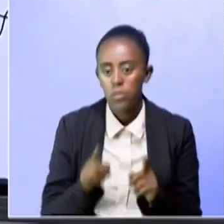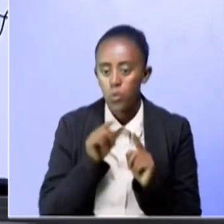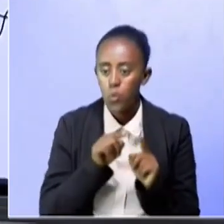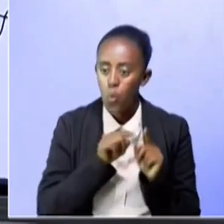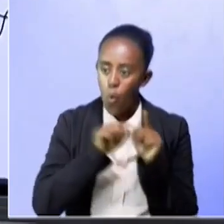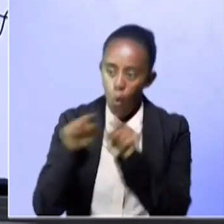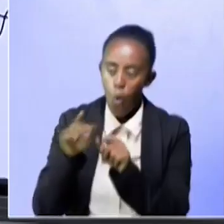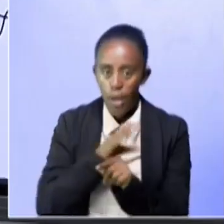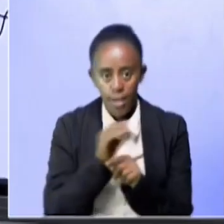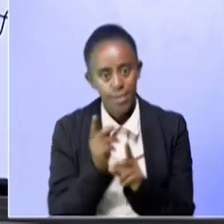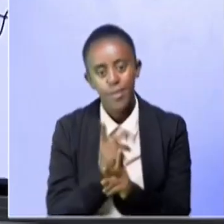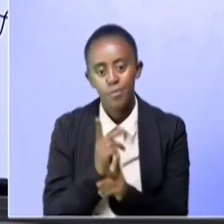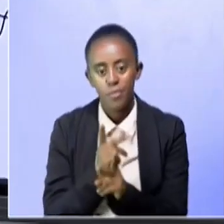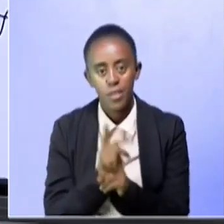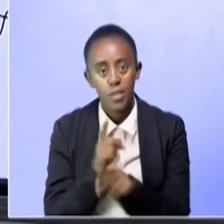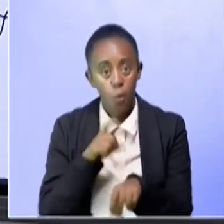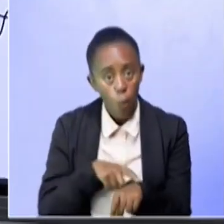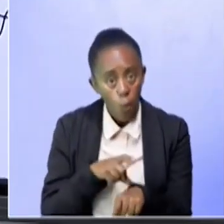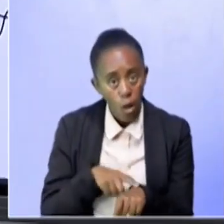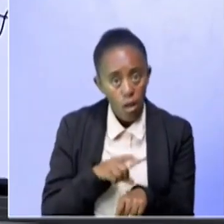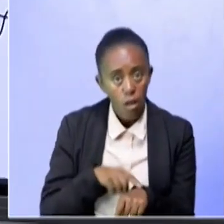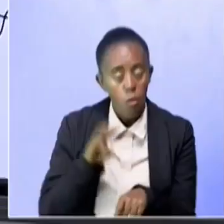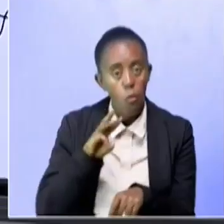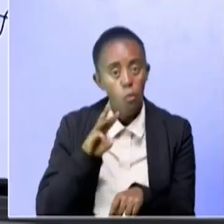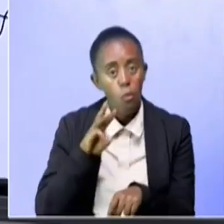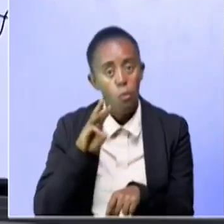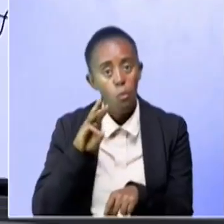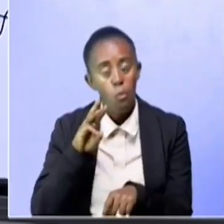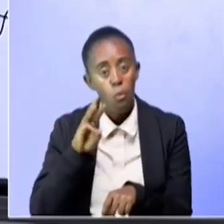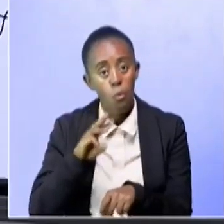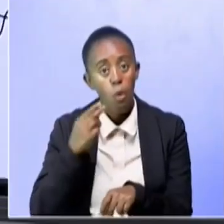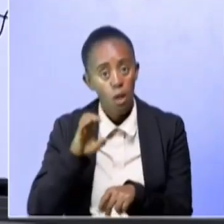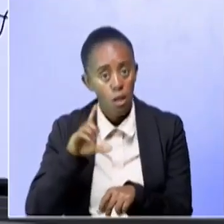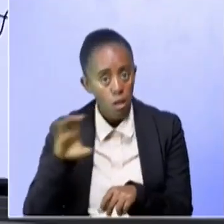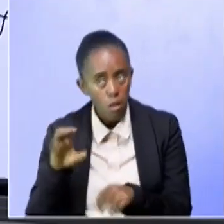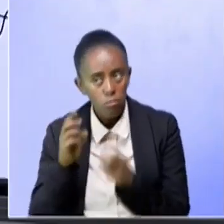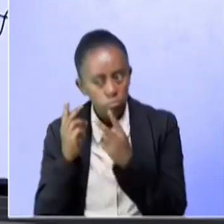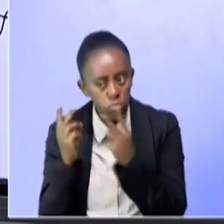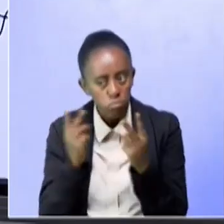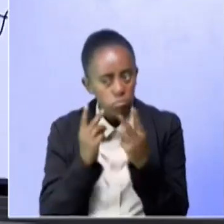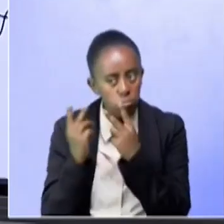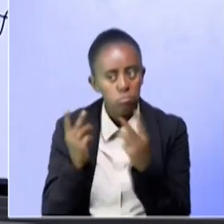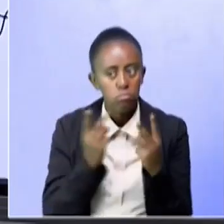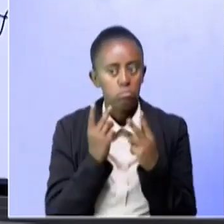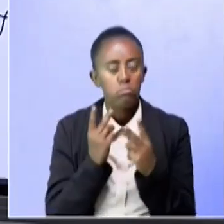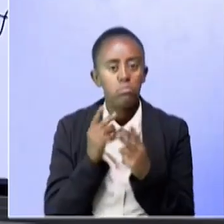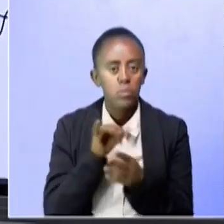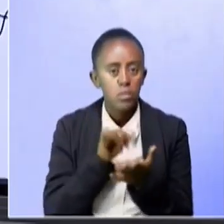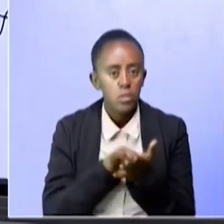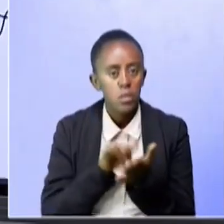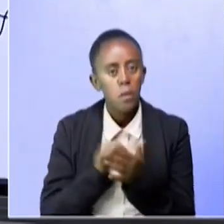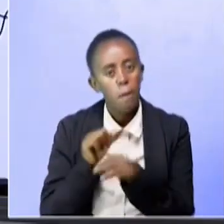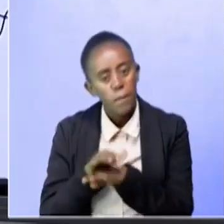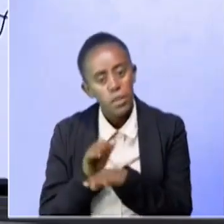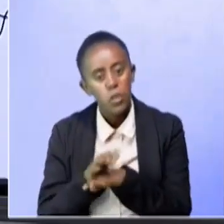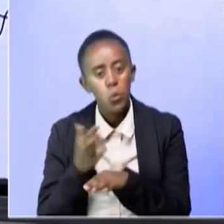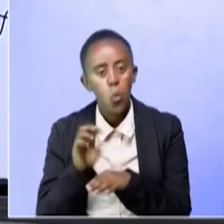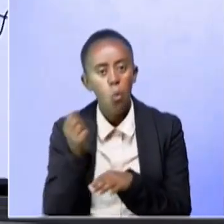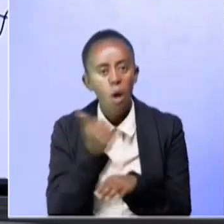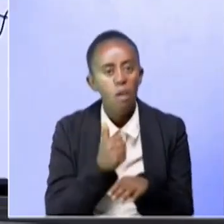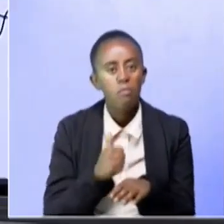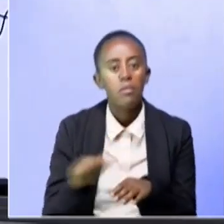it there. While you want to look for that word or that message or whatever